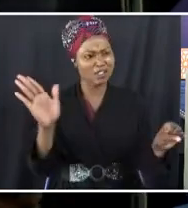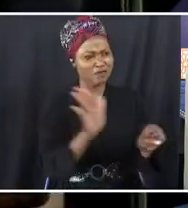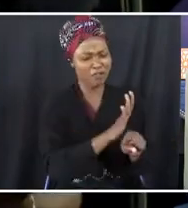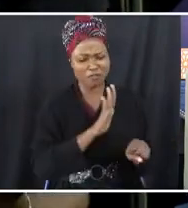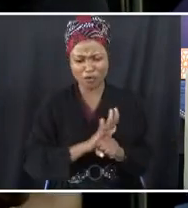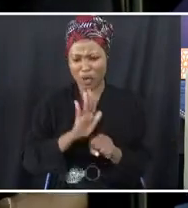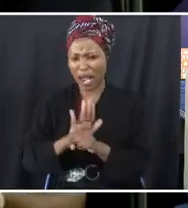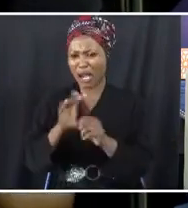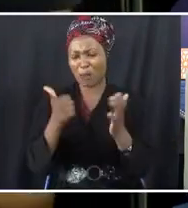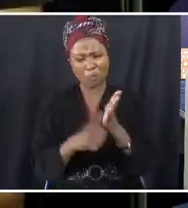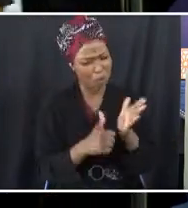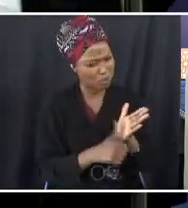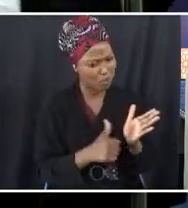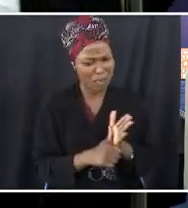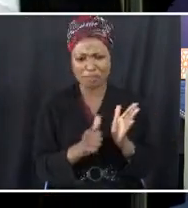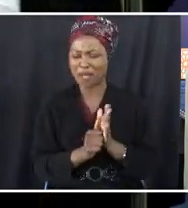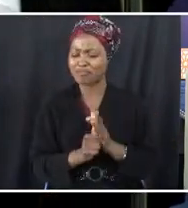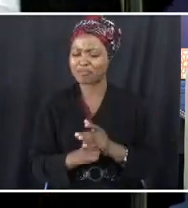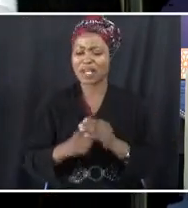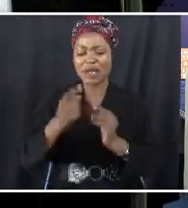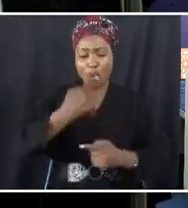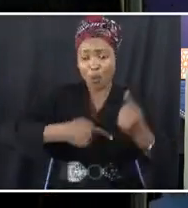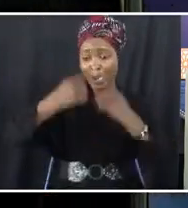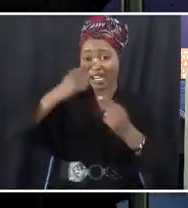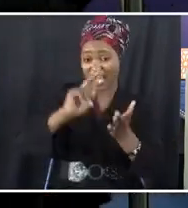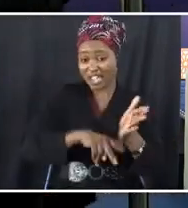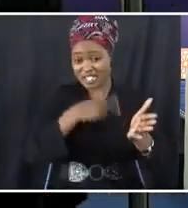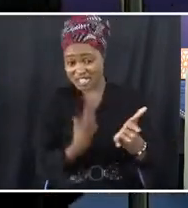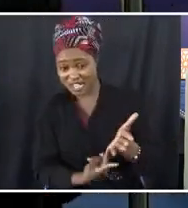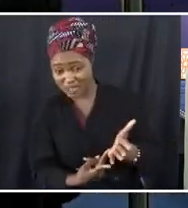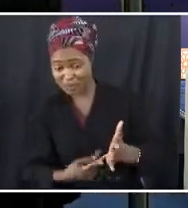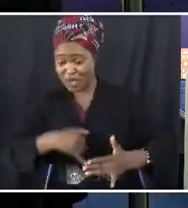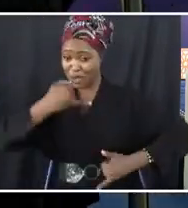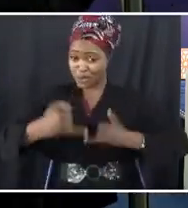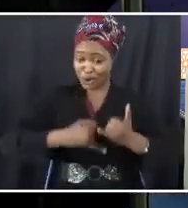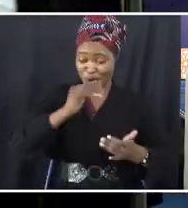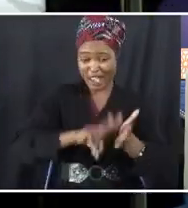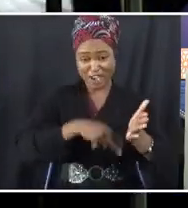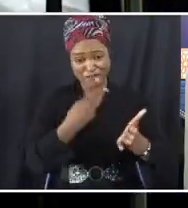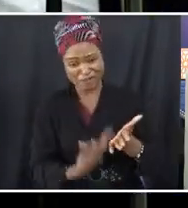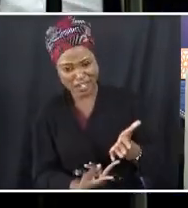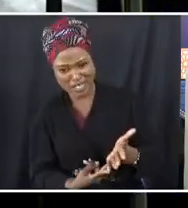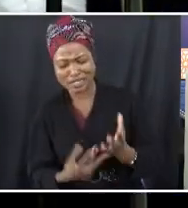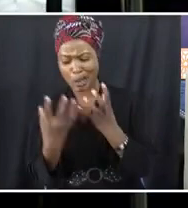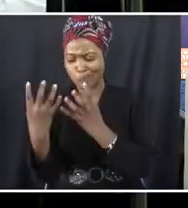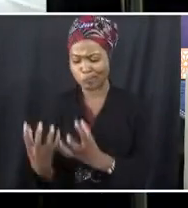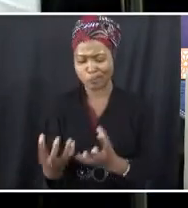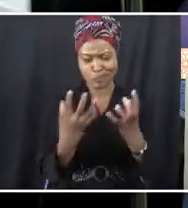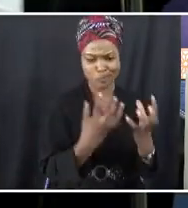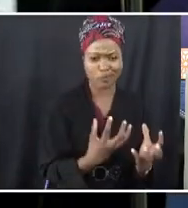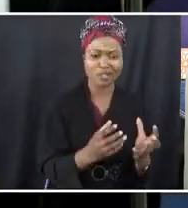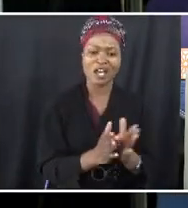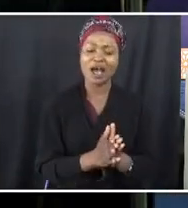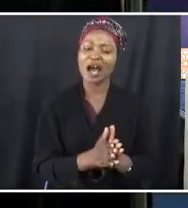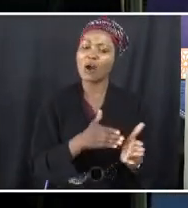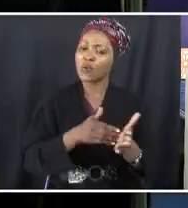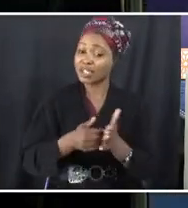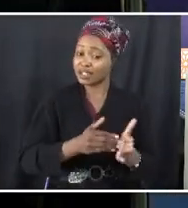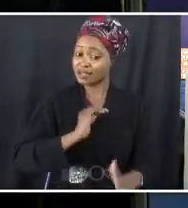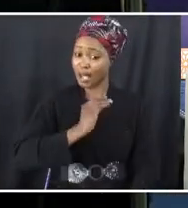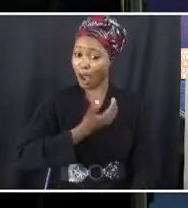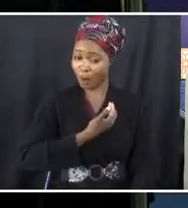downs, victories and defeats, seasons of great joy and others of abject sadness. Our imperfections